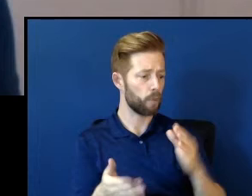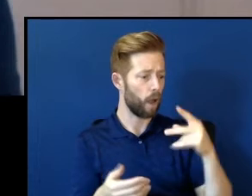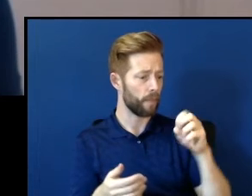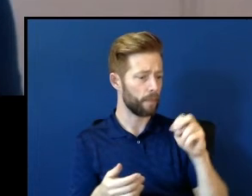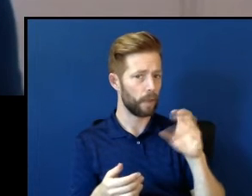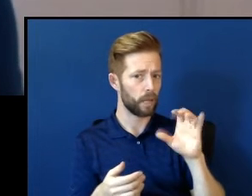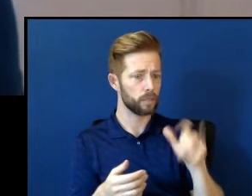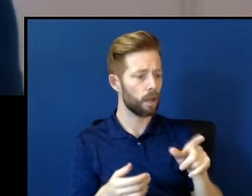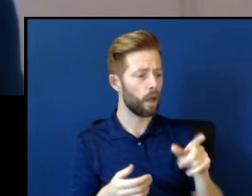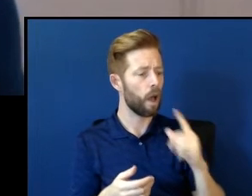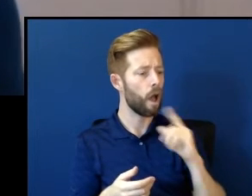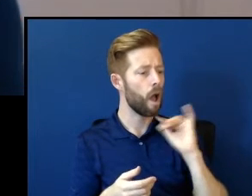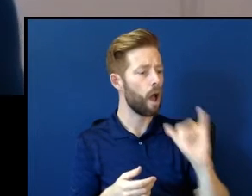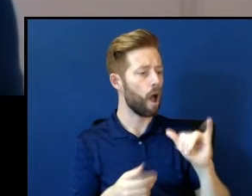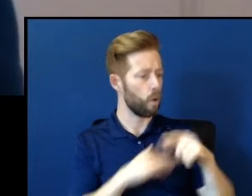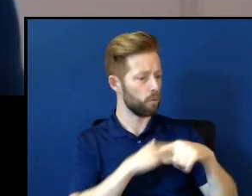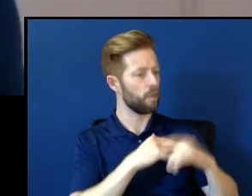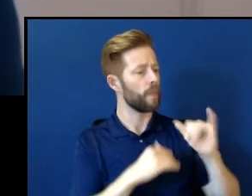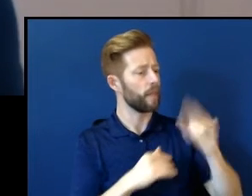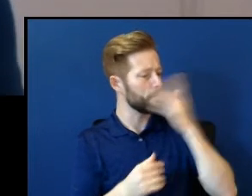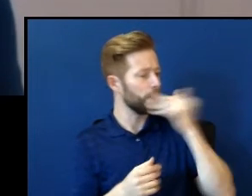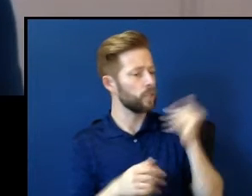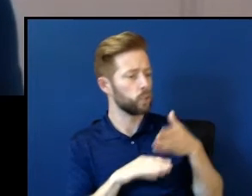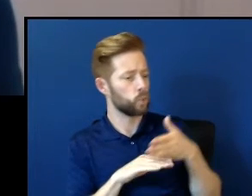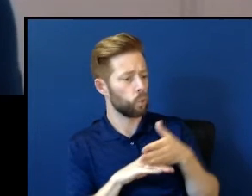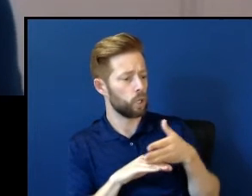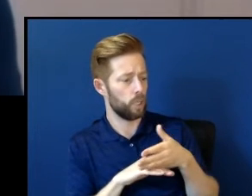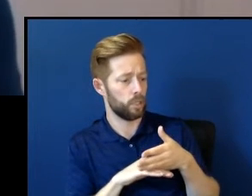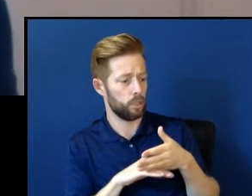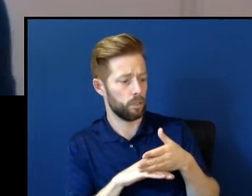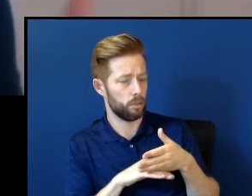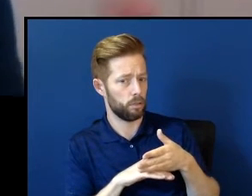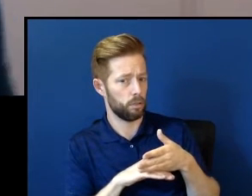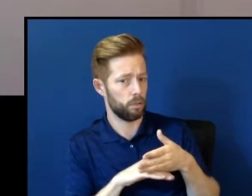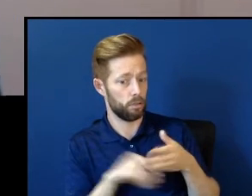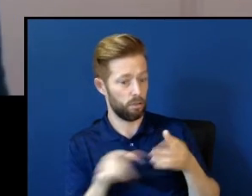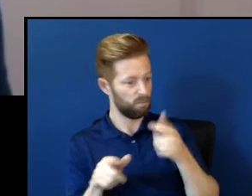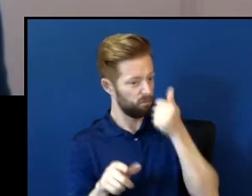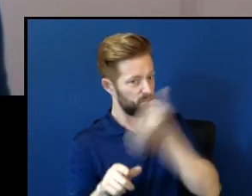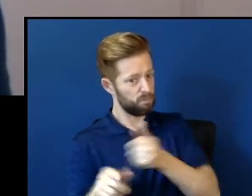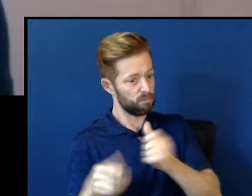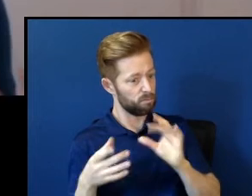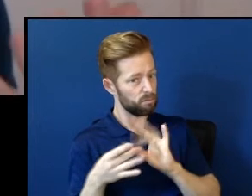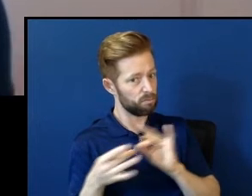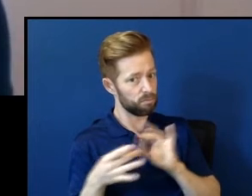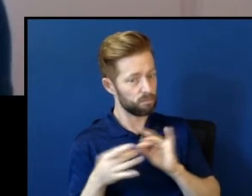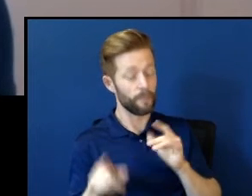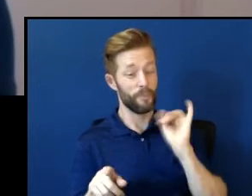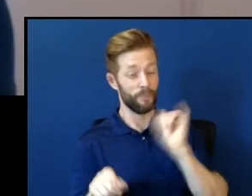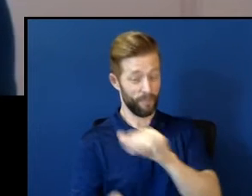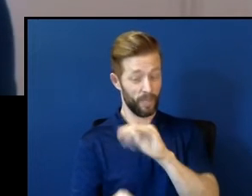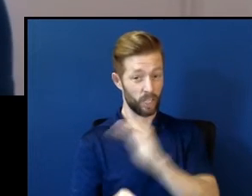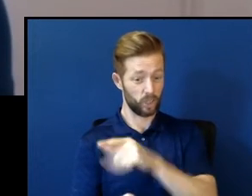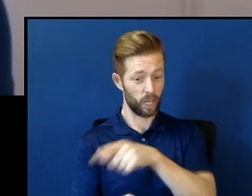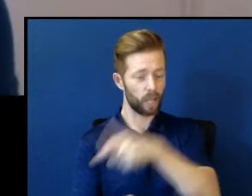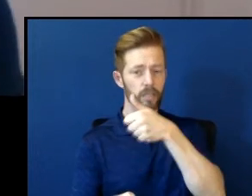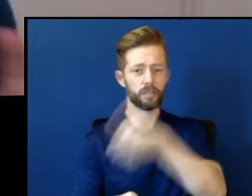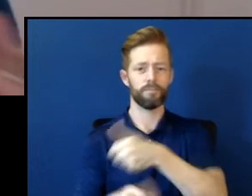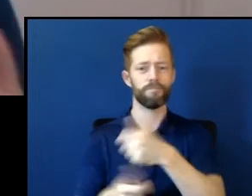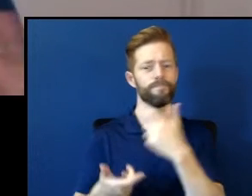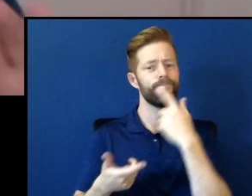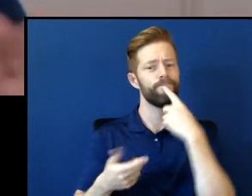like, it floated because it's wood. And this is a child who's had a really difficult